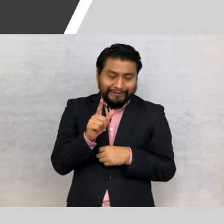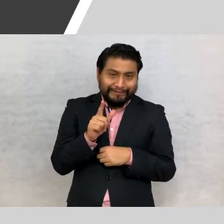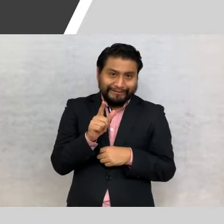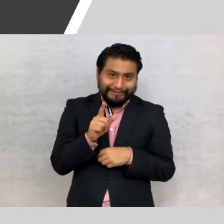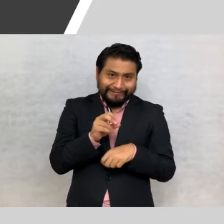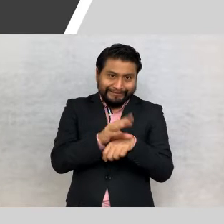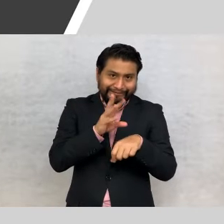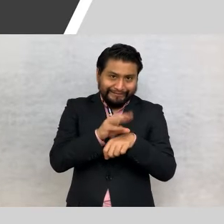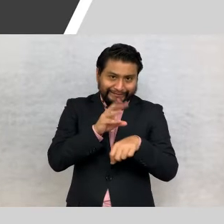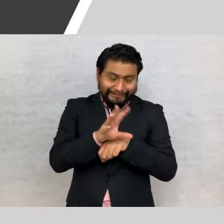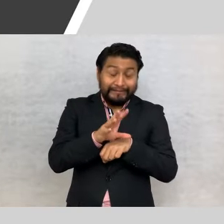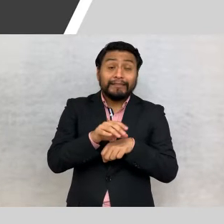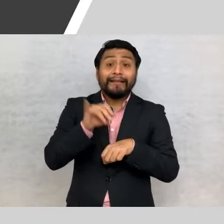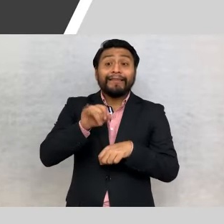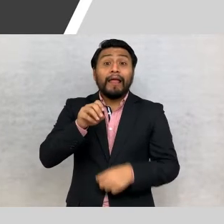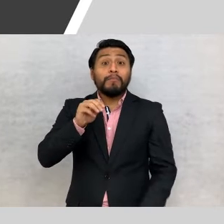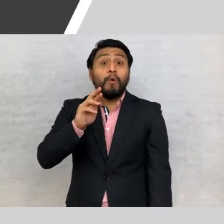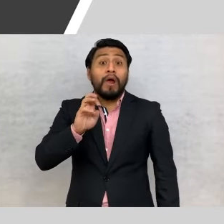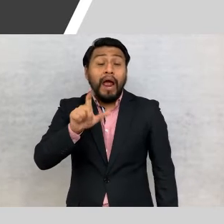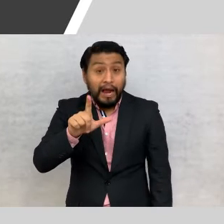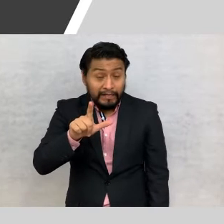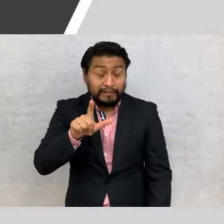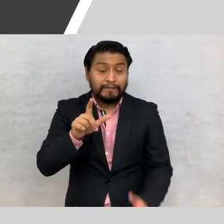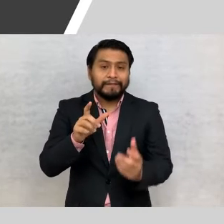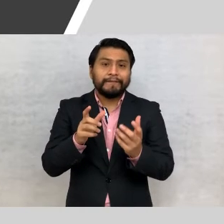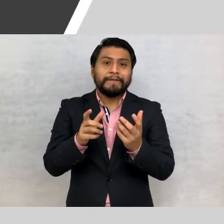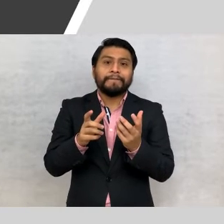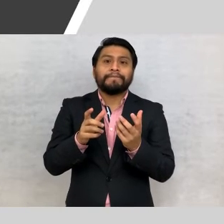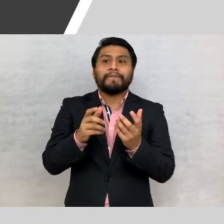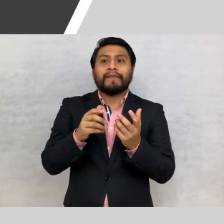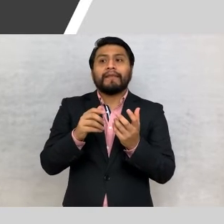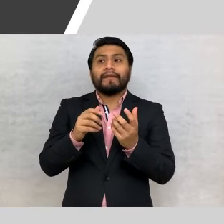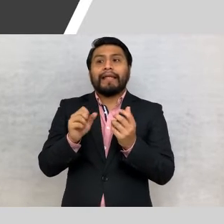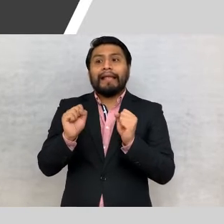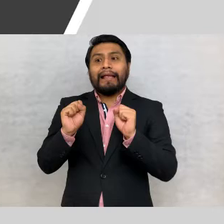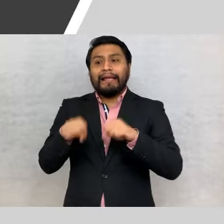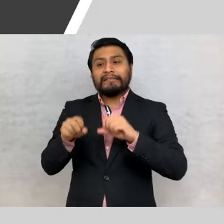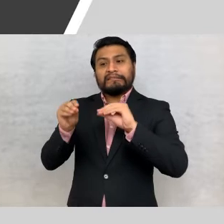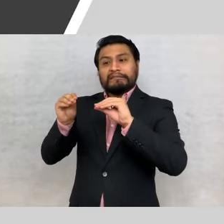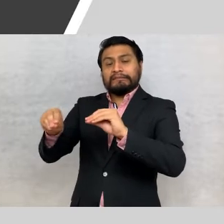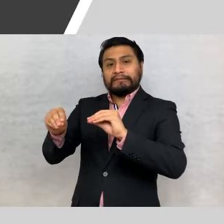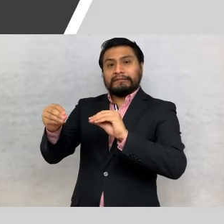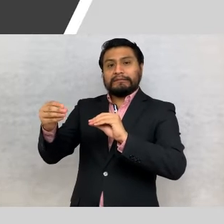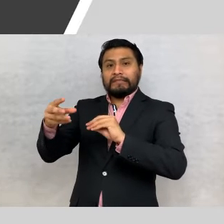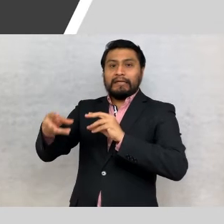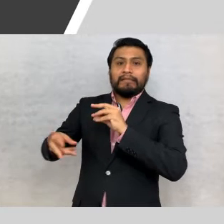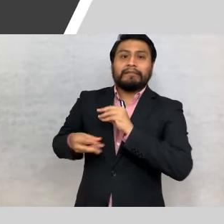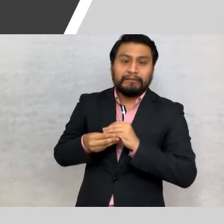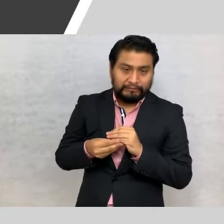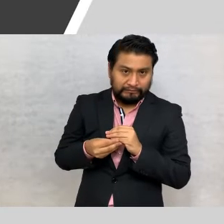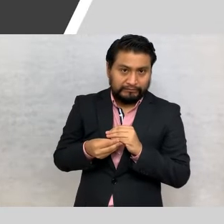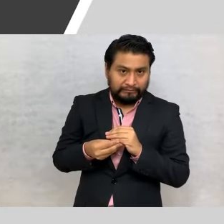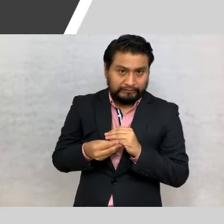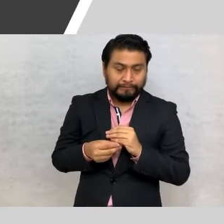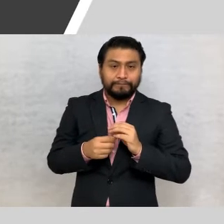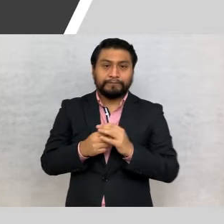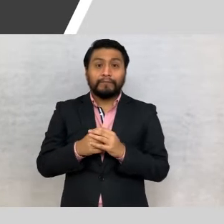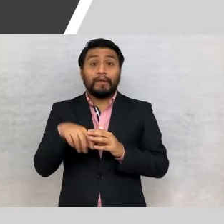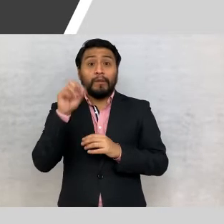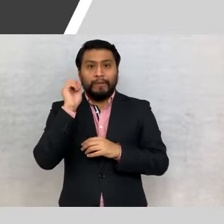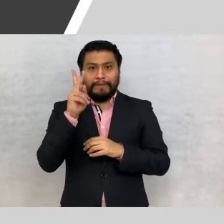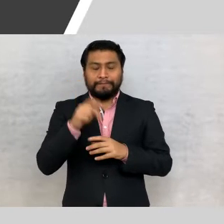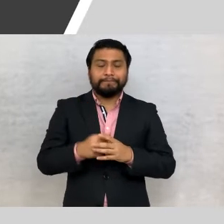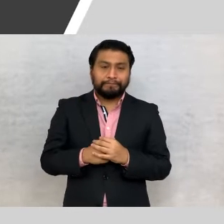that morality was embedded in him, a potential leftist.